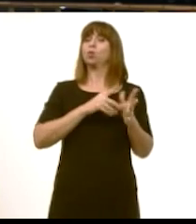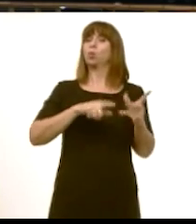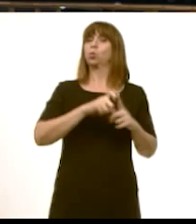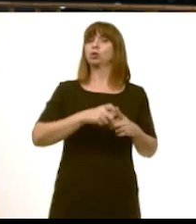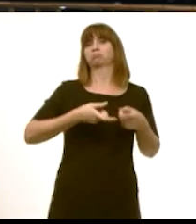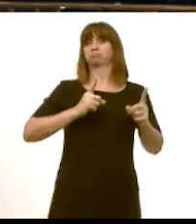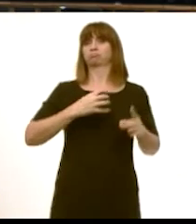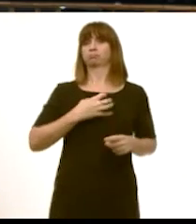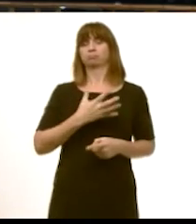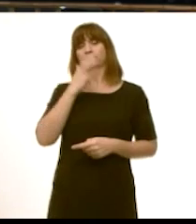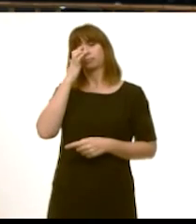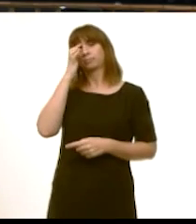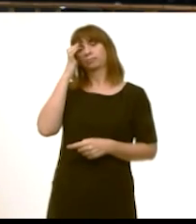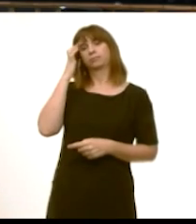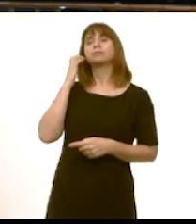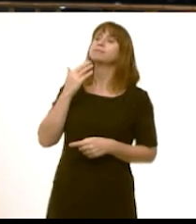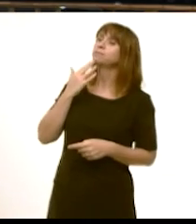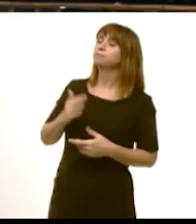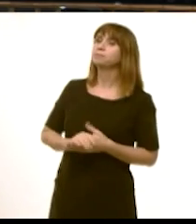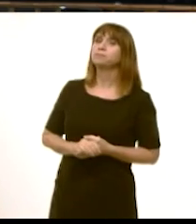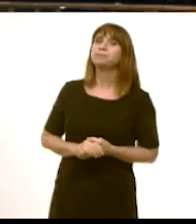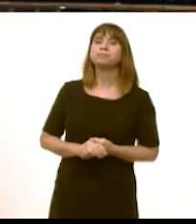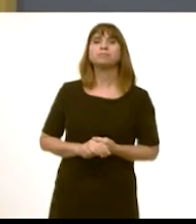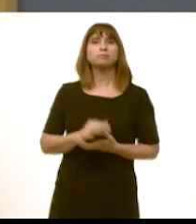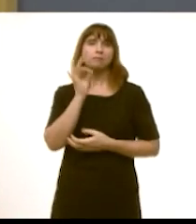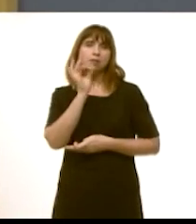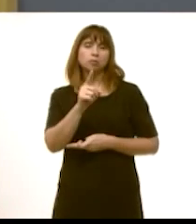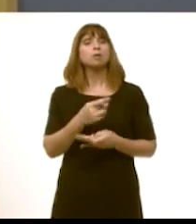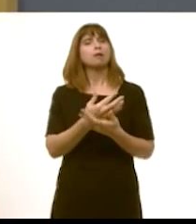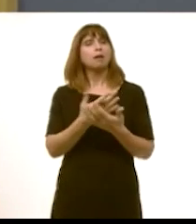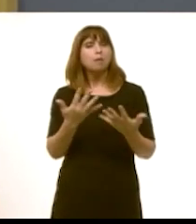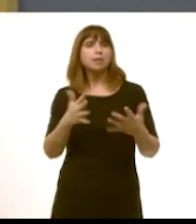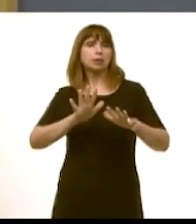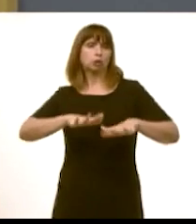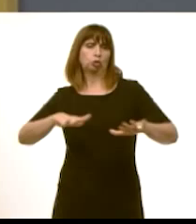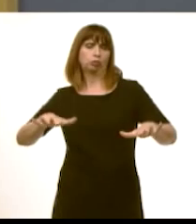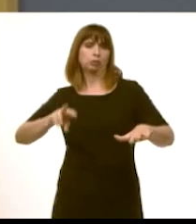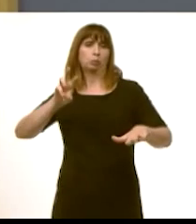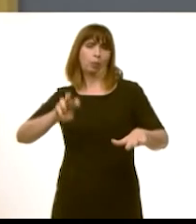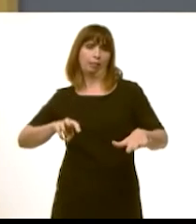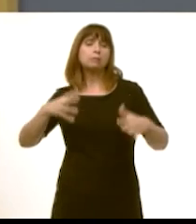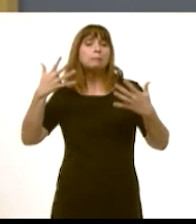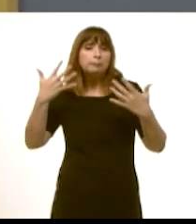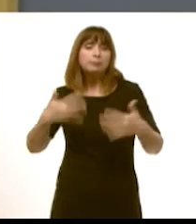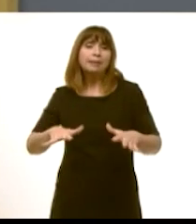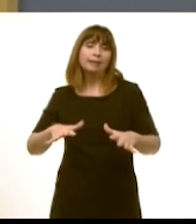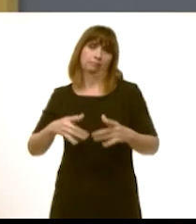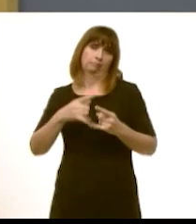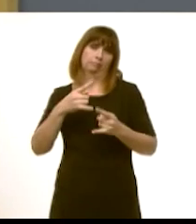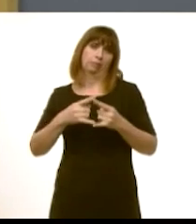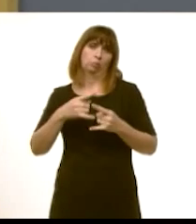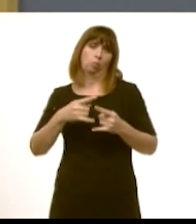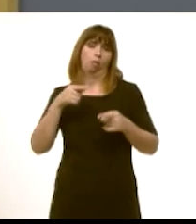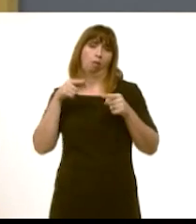Diolch, Dir Prwy Llywydd. First Minister, how many children in Wales who have been or are being